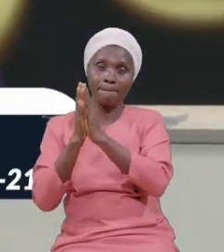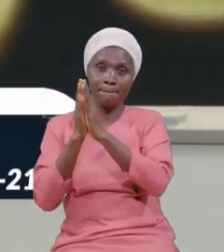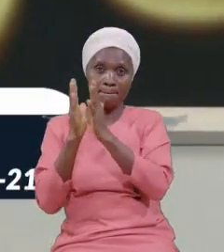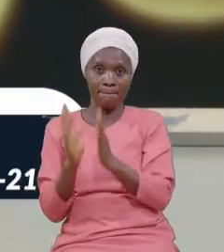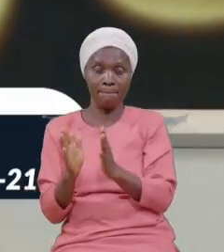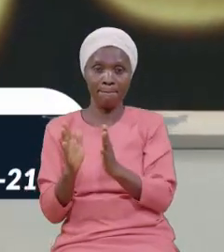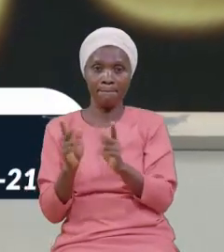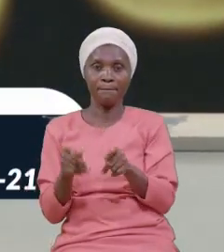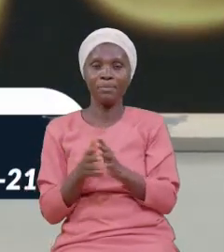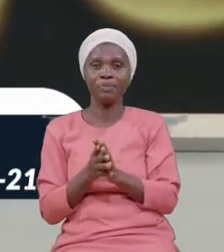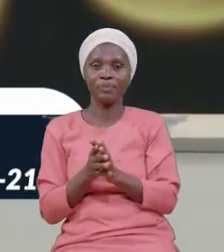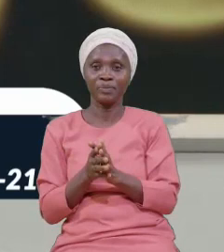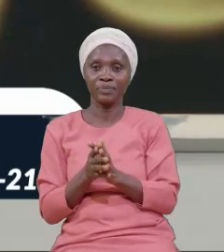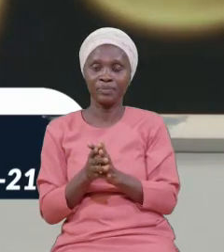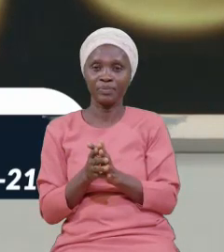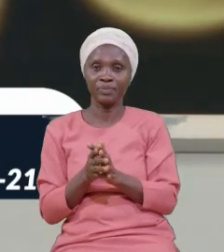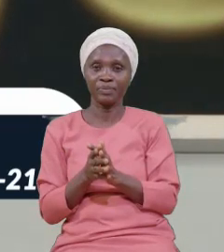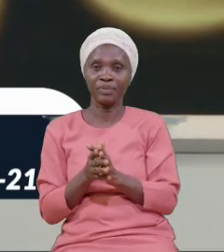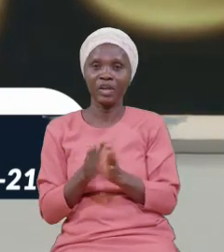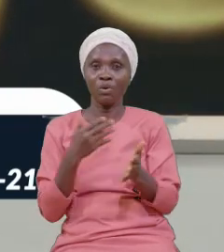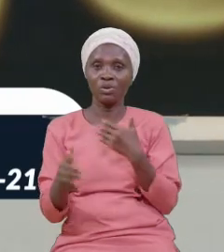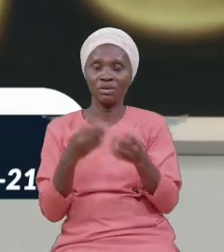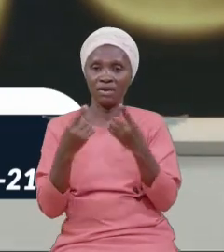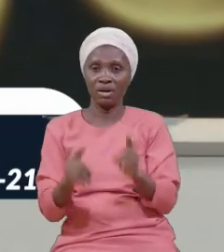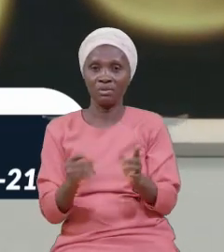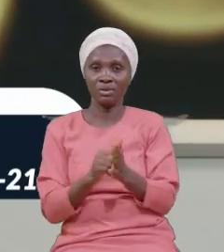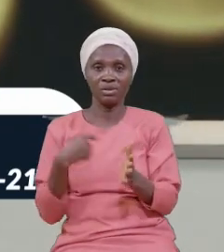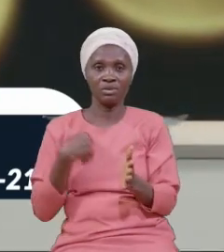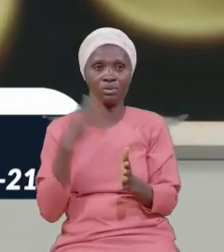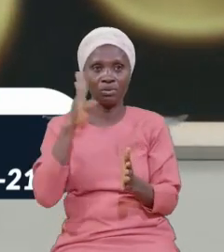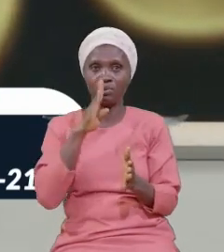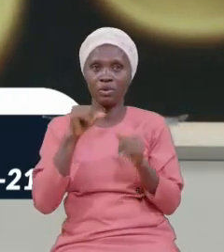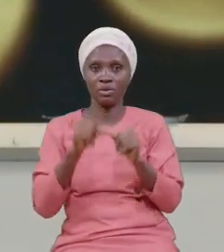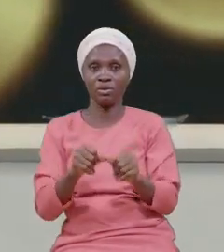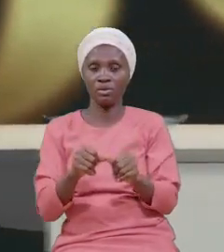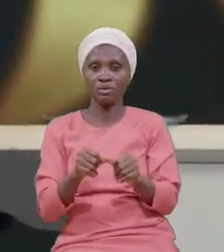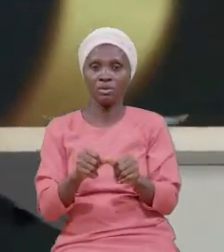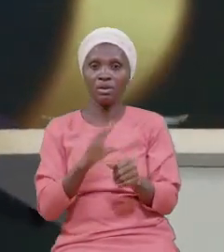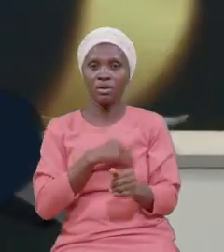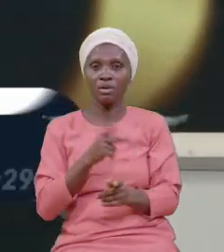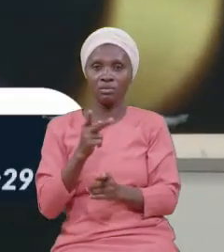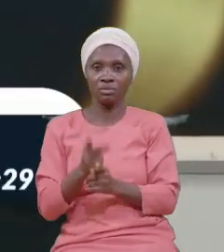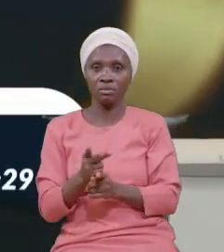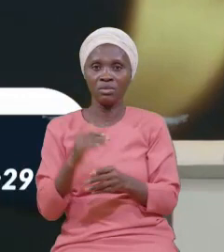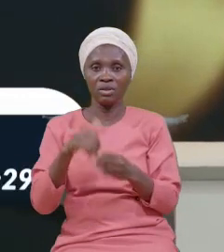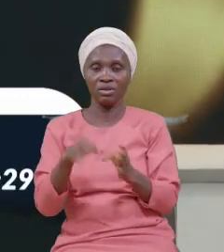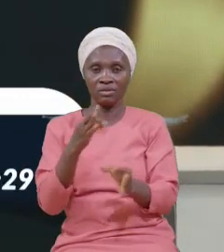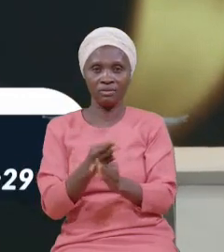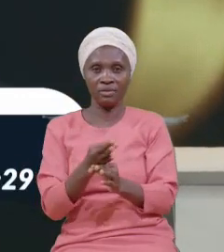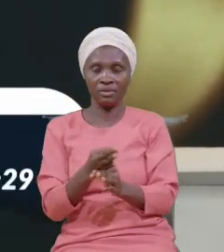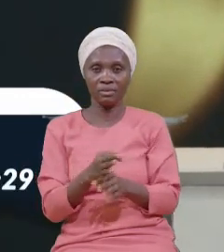that we will be steadfast and secured in the faith. Number two is the image